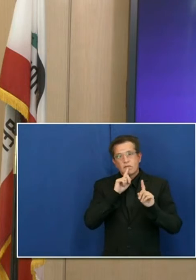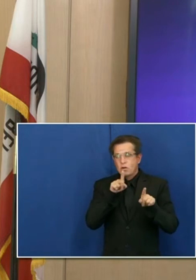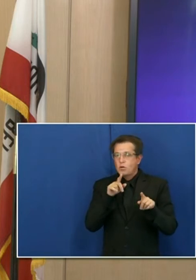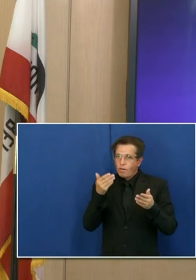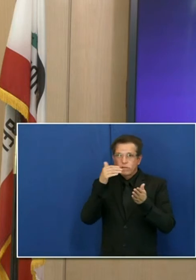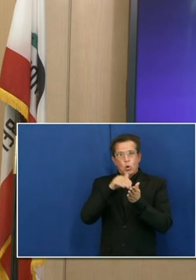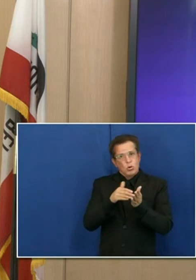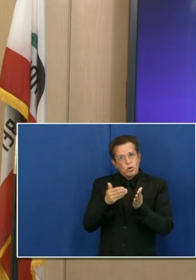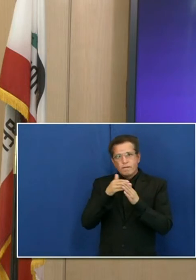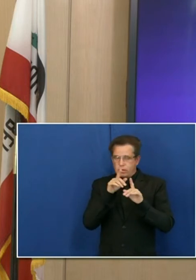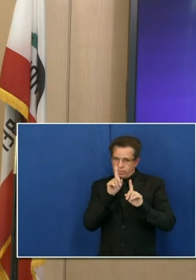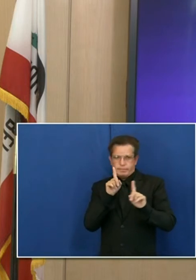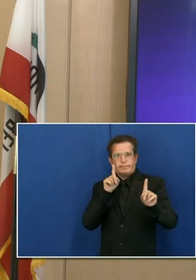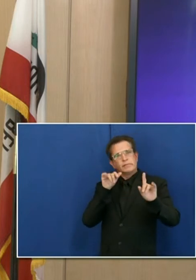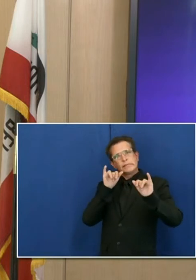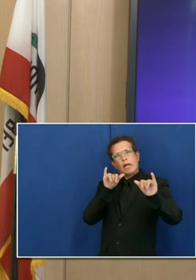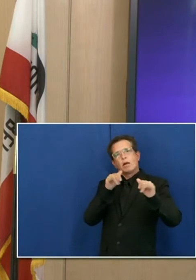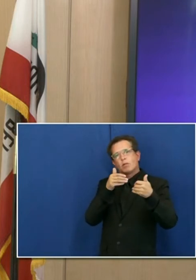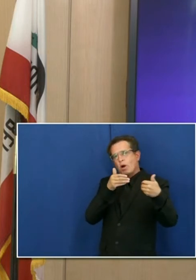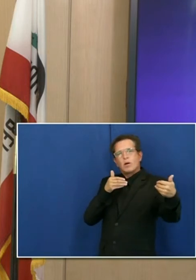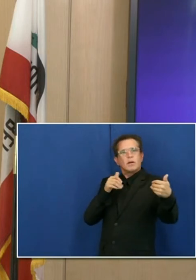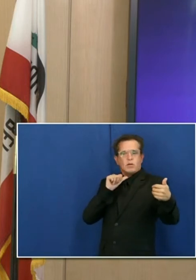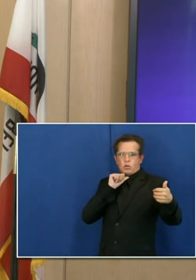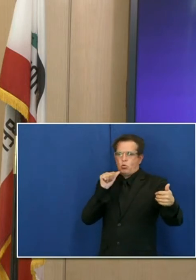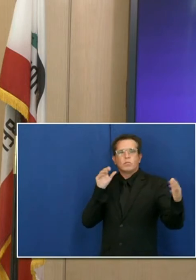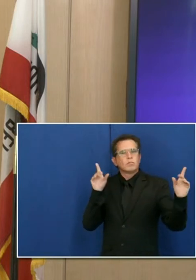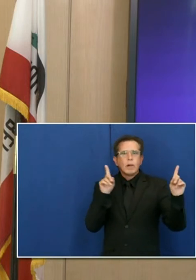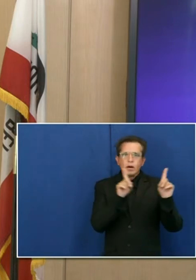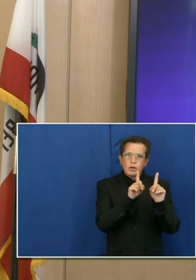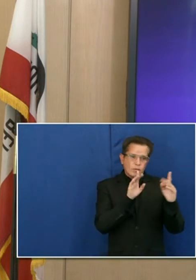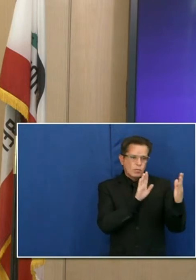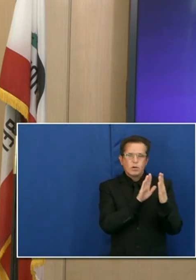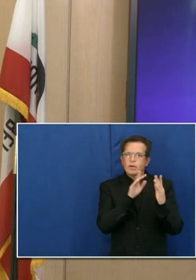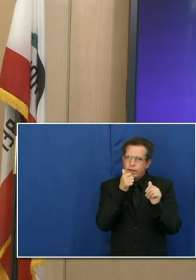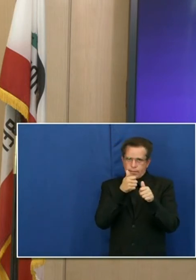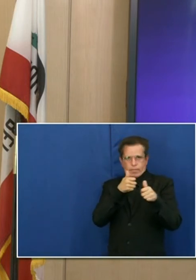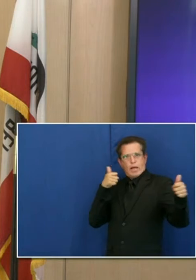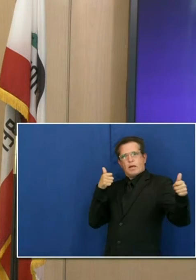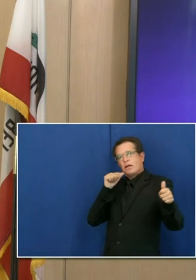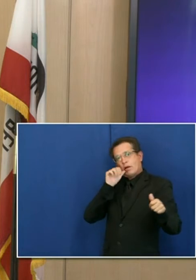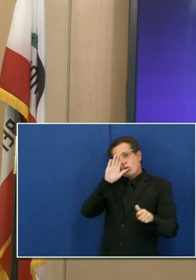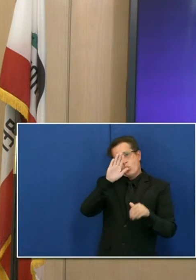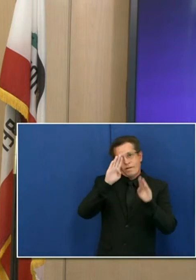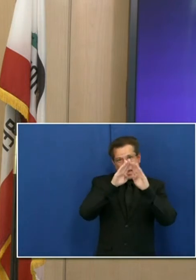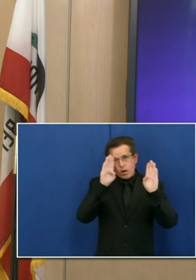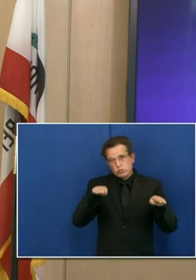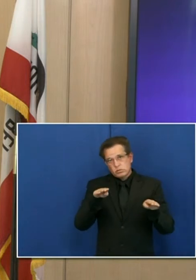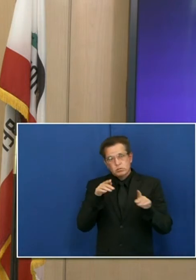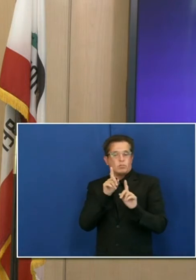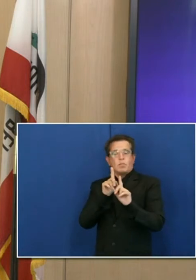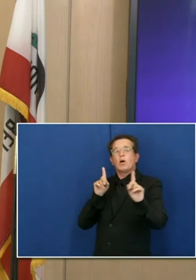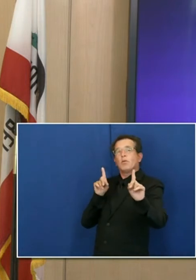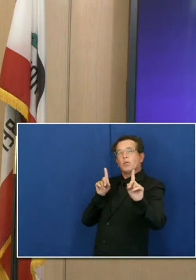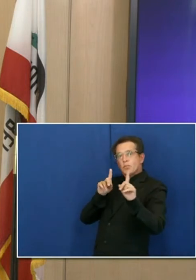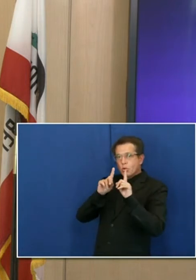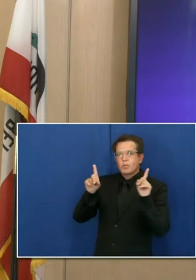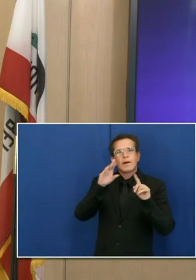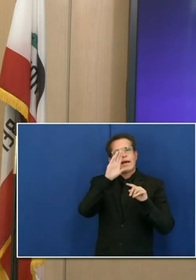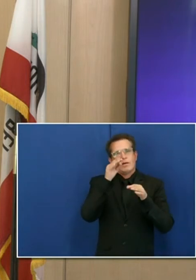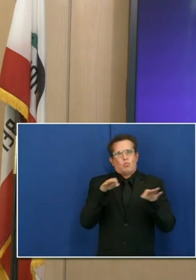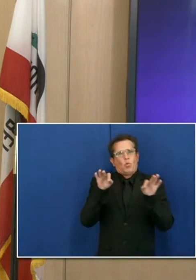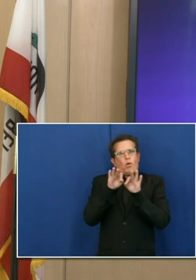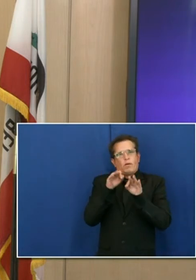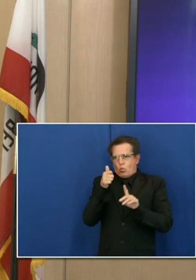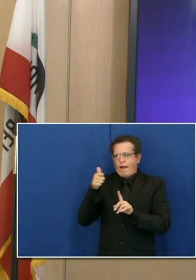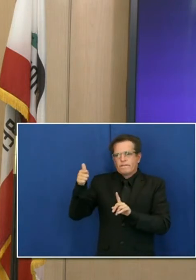say them again, which is you need to maintain your distance from those who aren't in your household and stick to essential travel